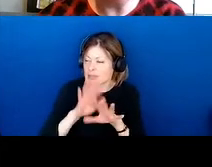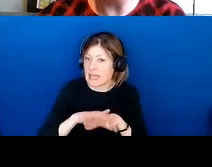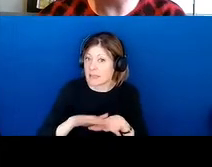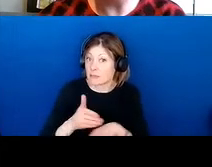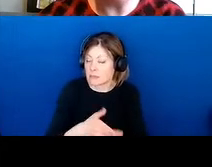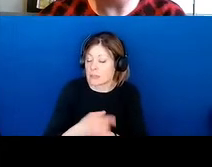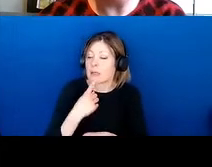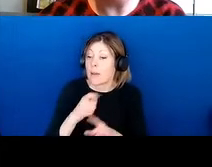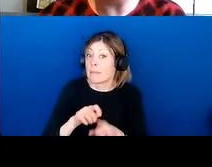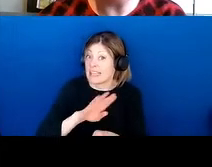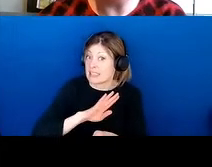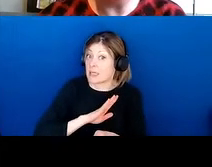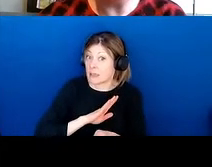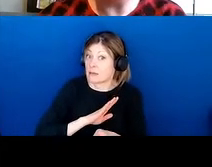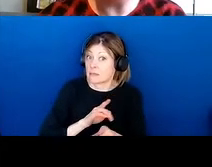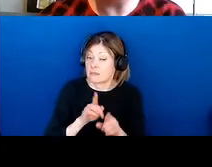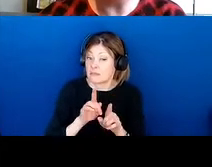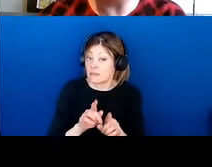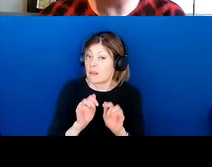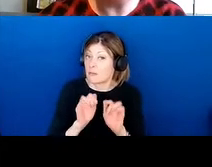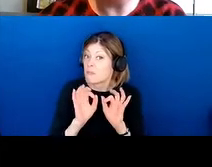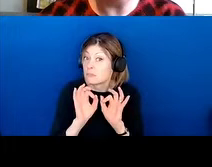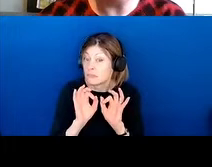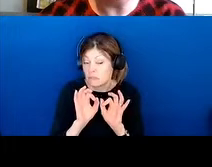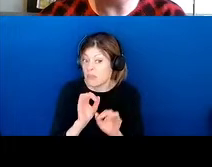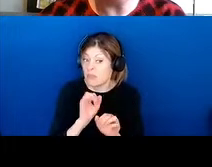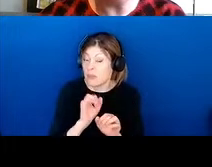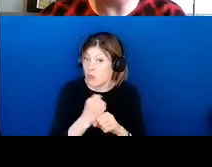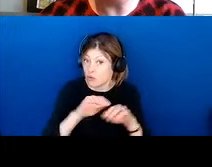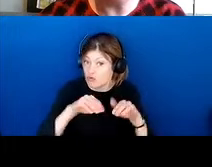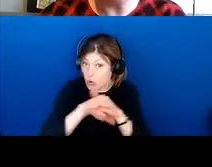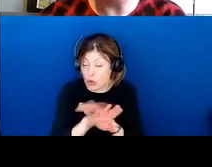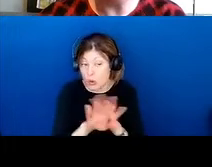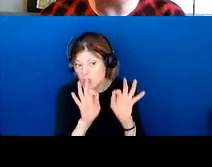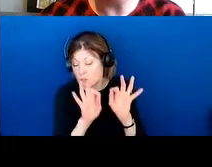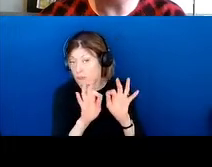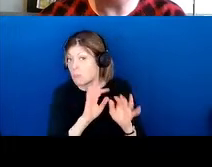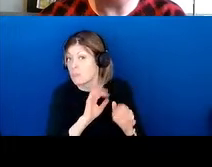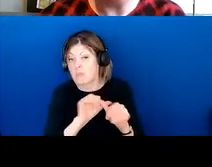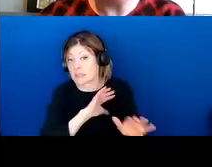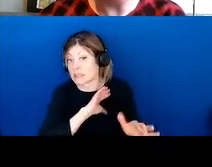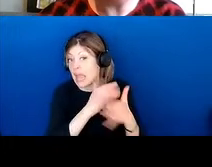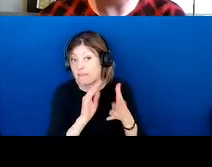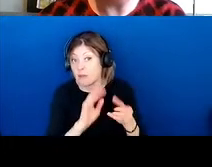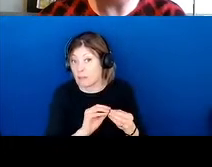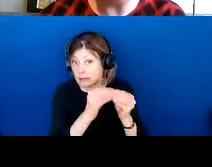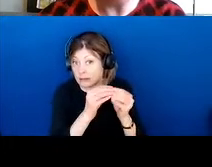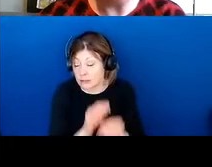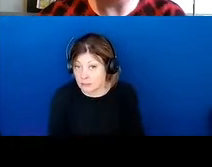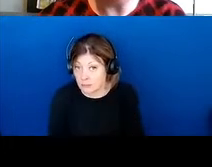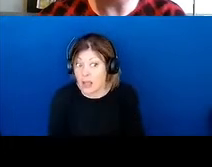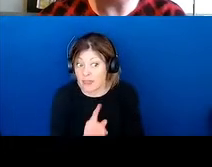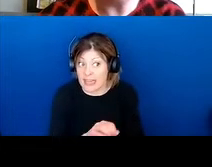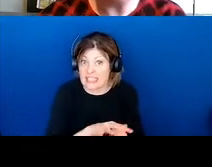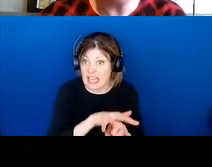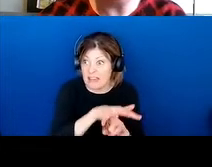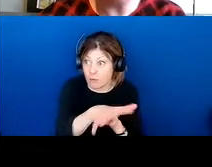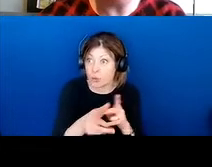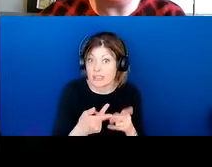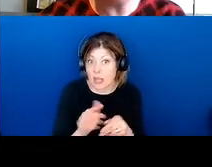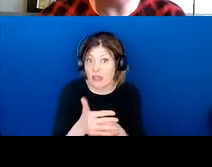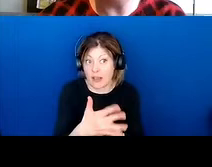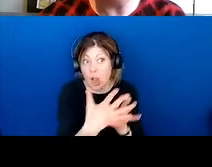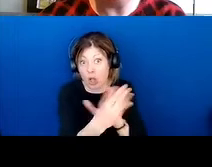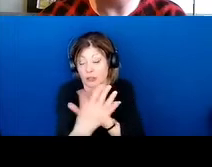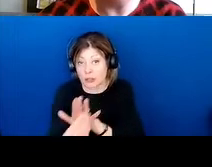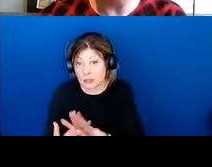exerted considerable influence on later grottos in other gardens. For many people, the highlight of their trip